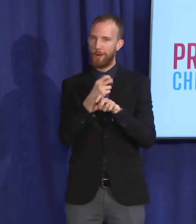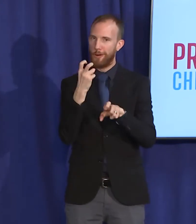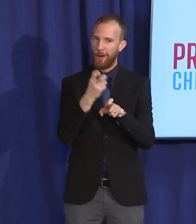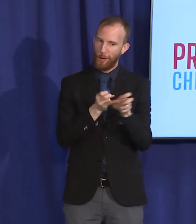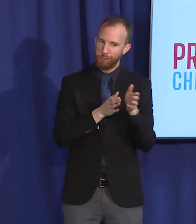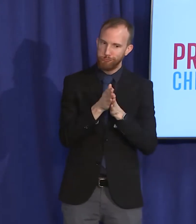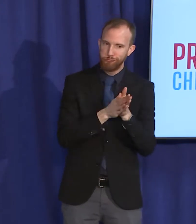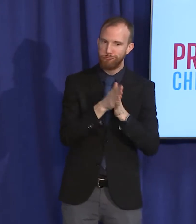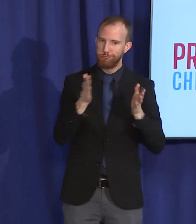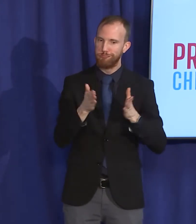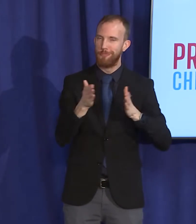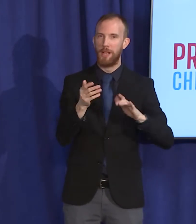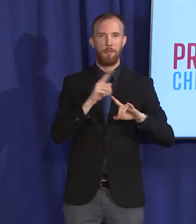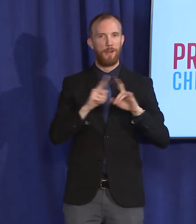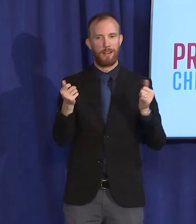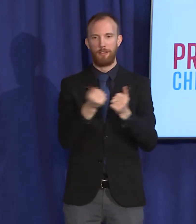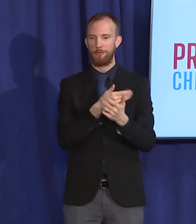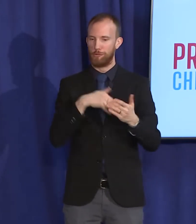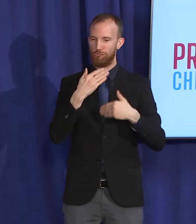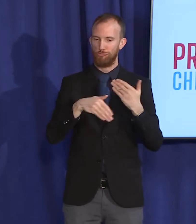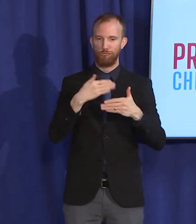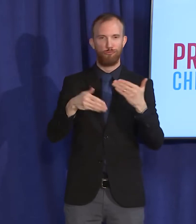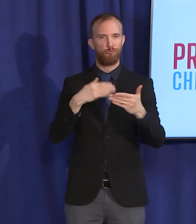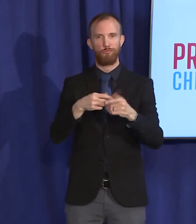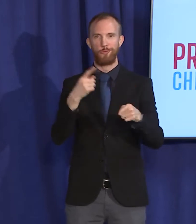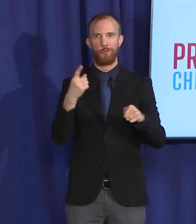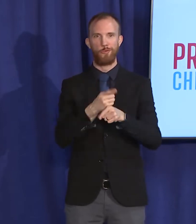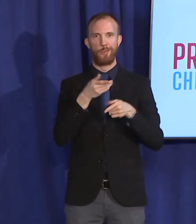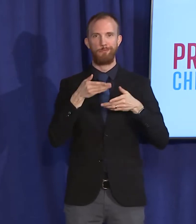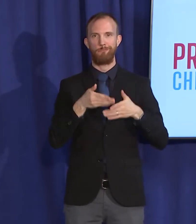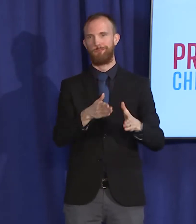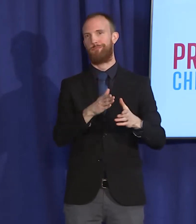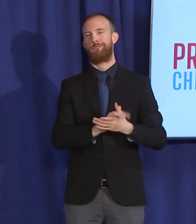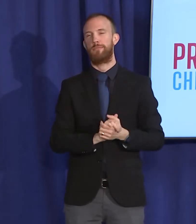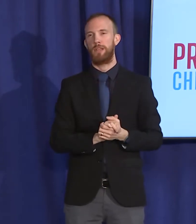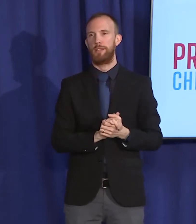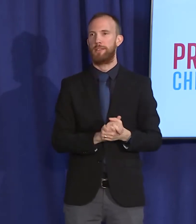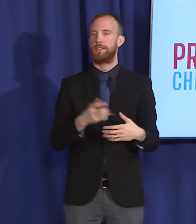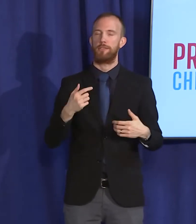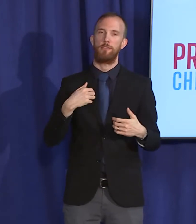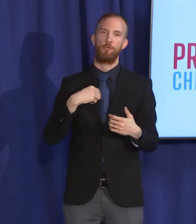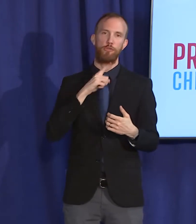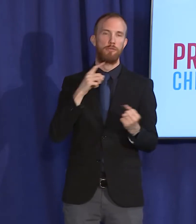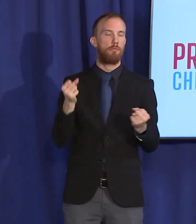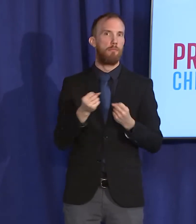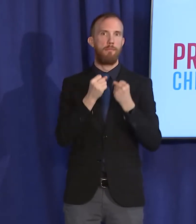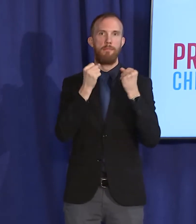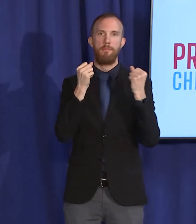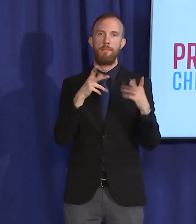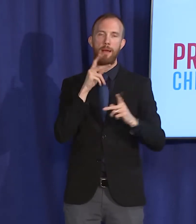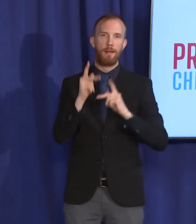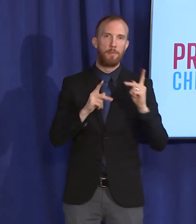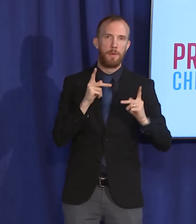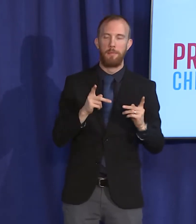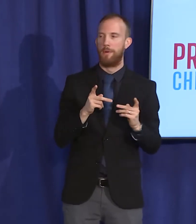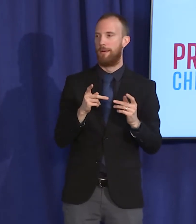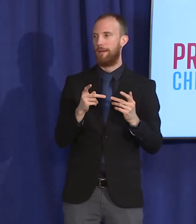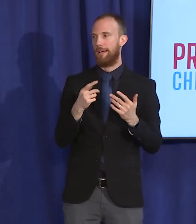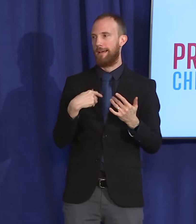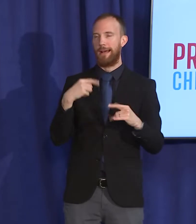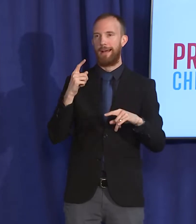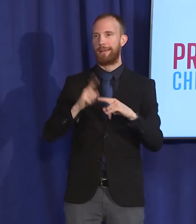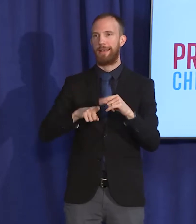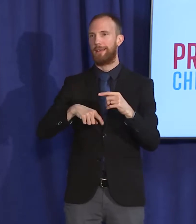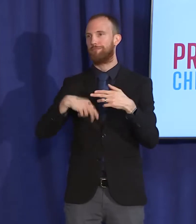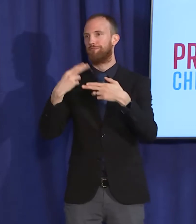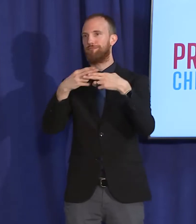the right directions. And I am grateful for the work of so many, more than I can possibly name, who have gotten us to